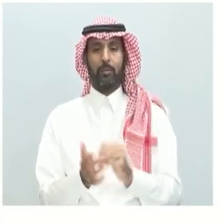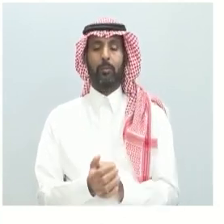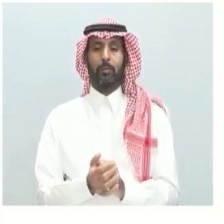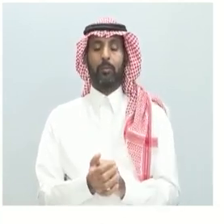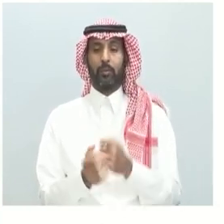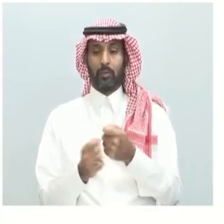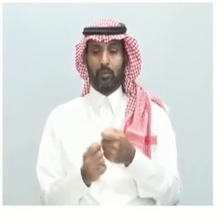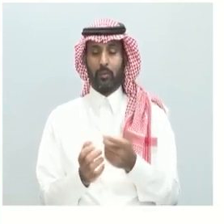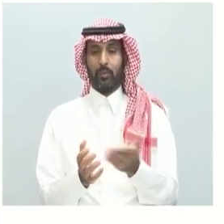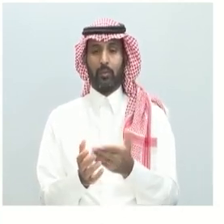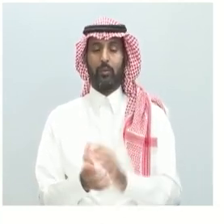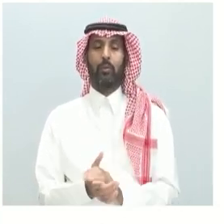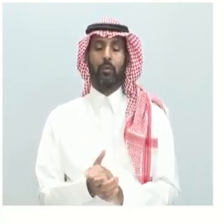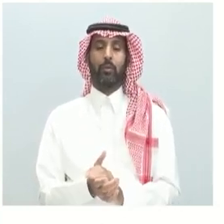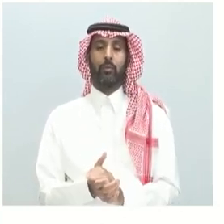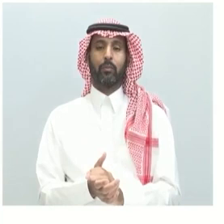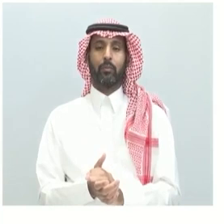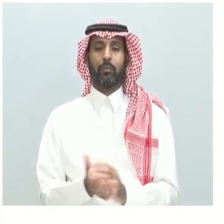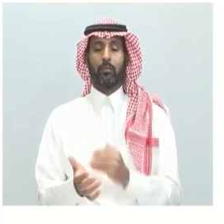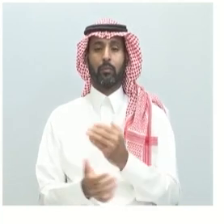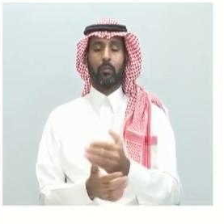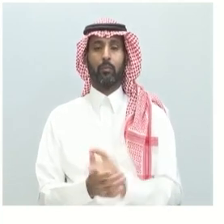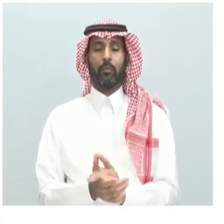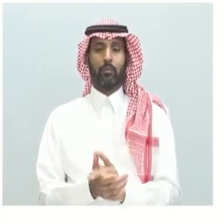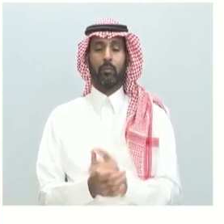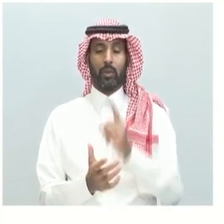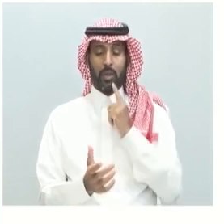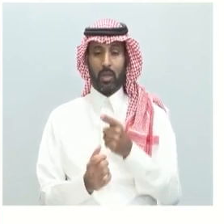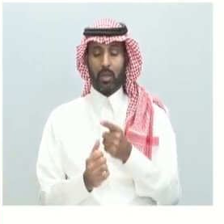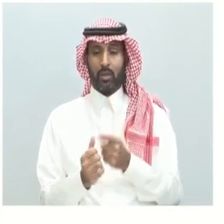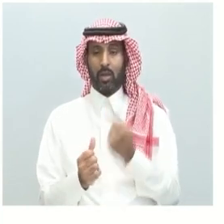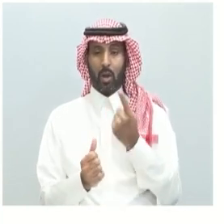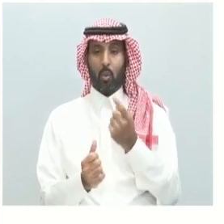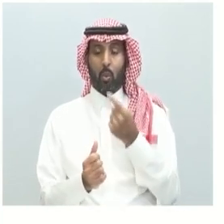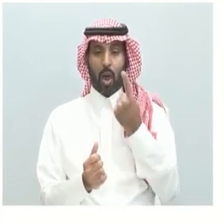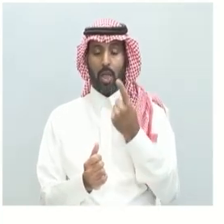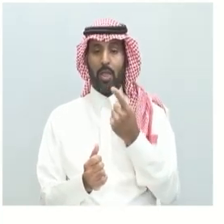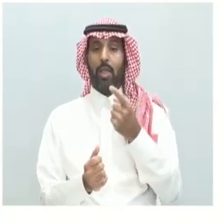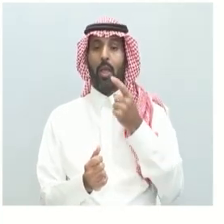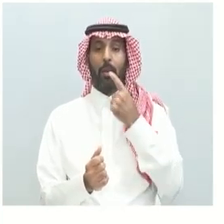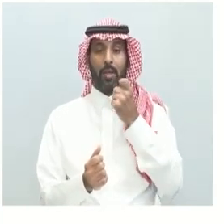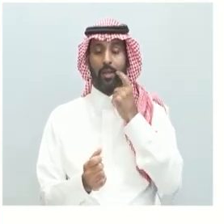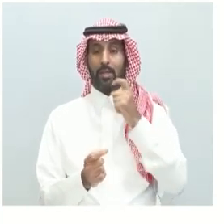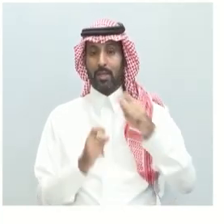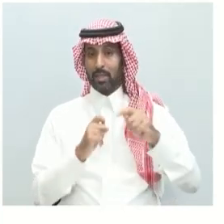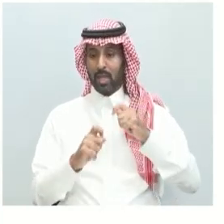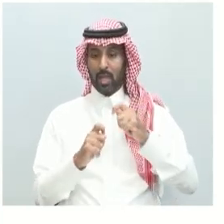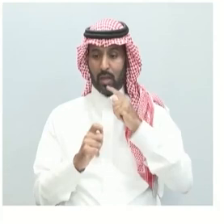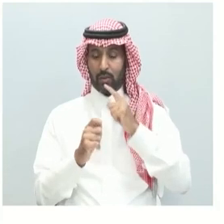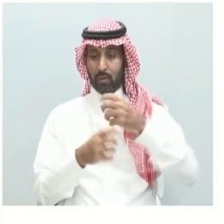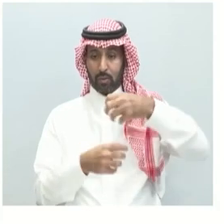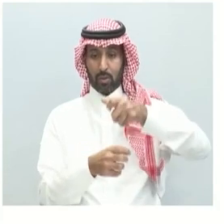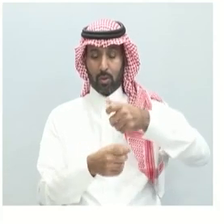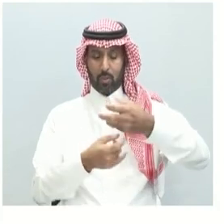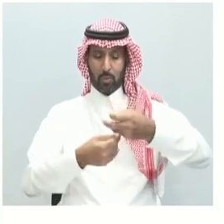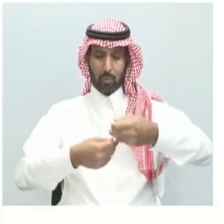the official currency of the Kingdom of Saudi Arabia. It takes 1 million years for a glass of bottle